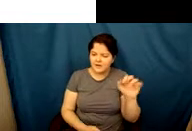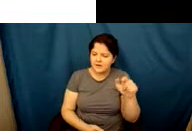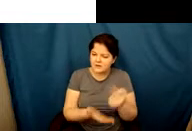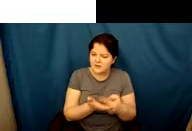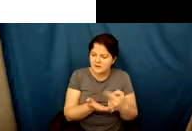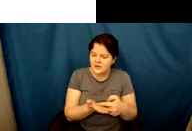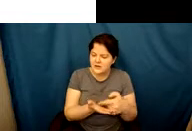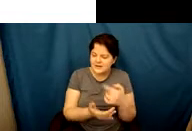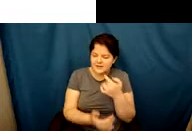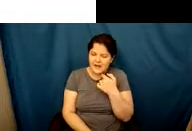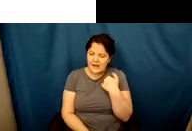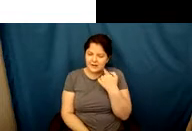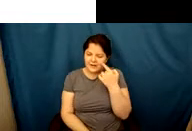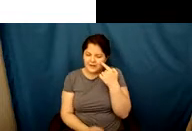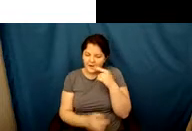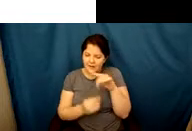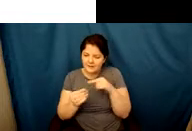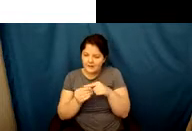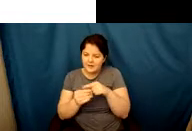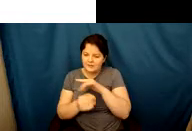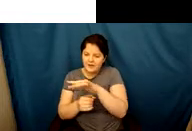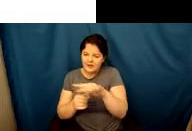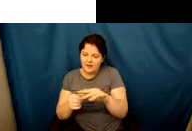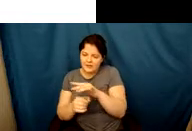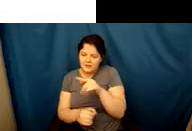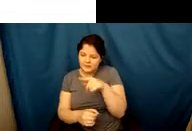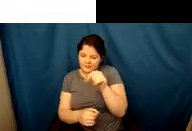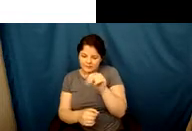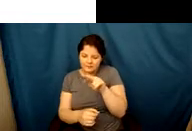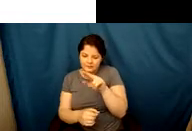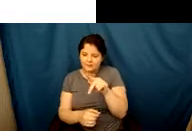section of Park Avenue a two-way street.